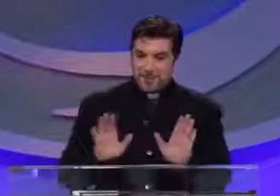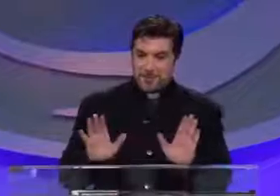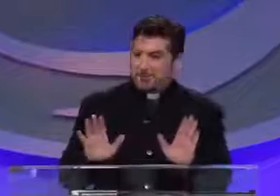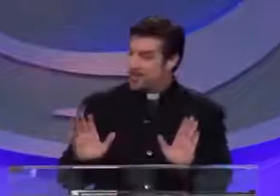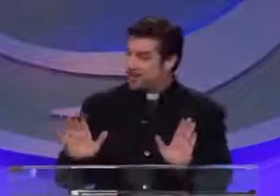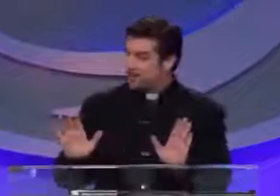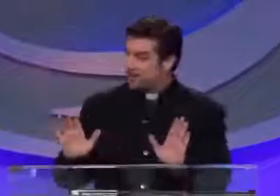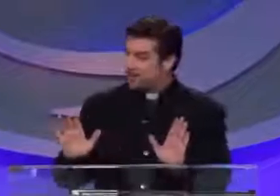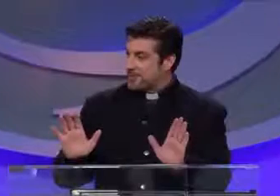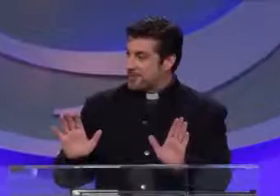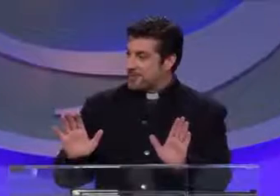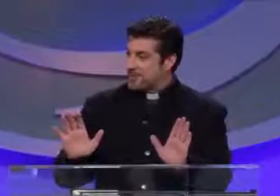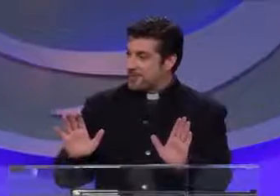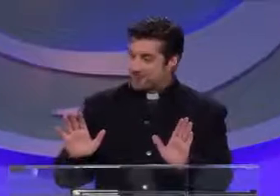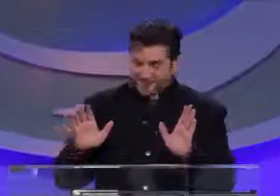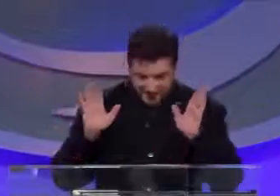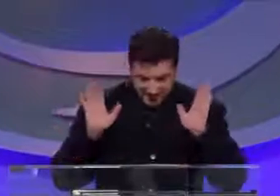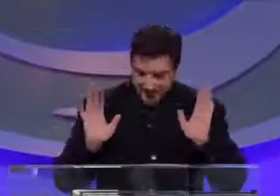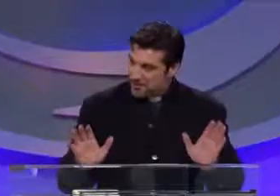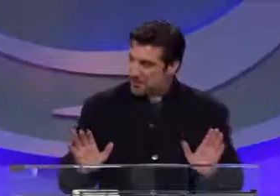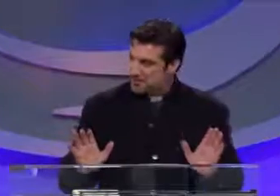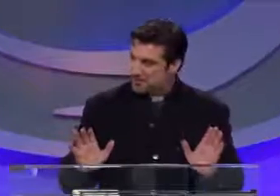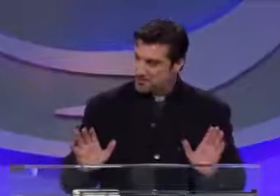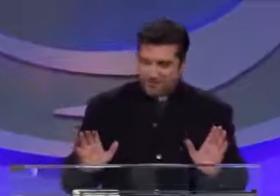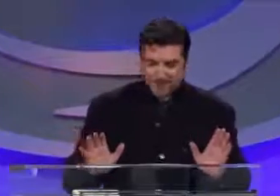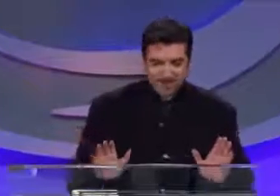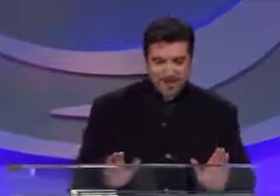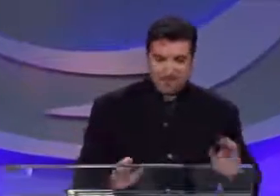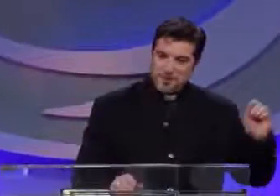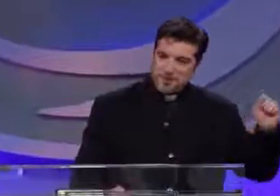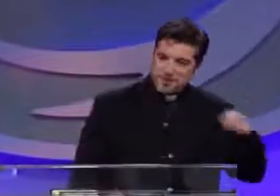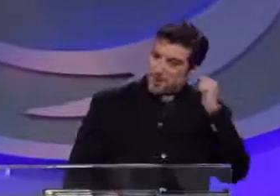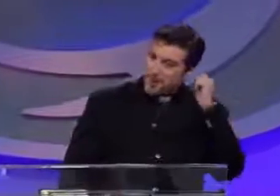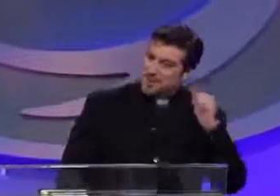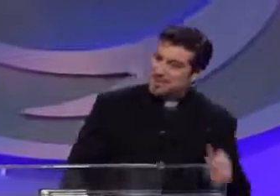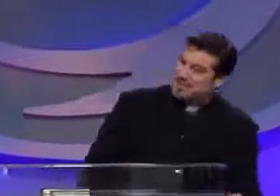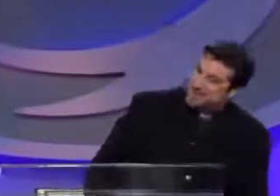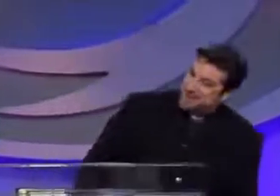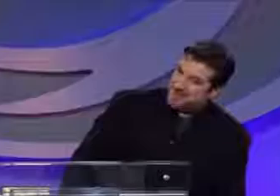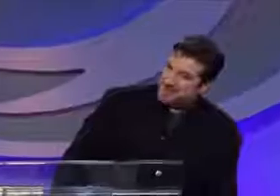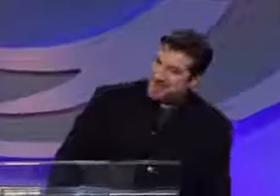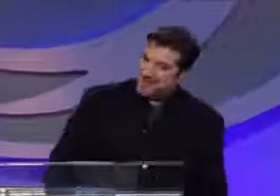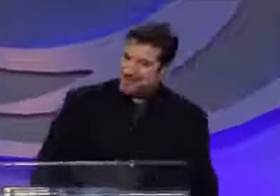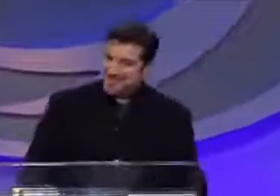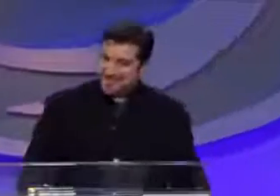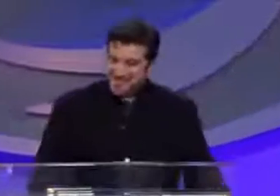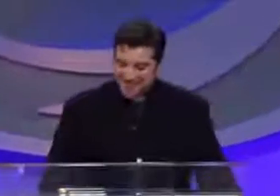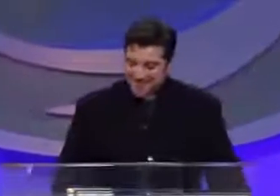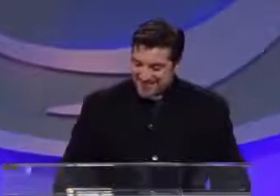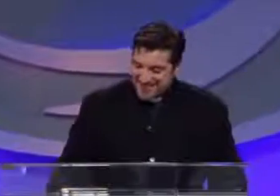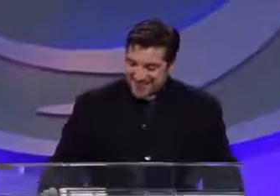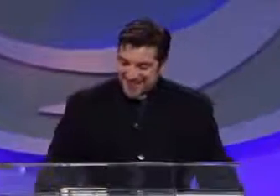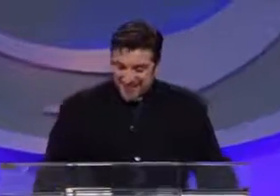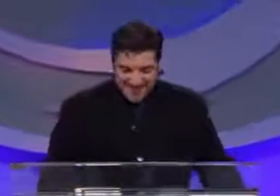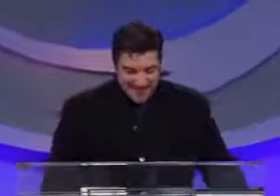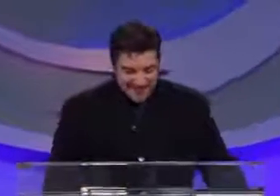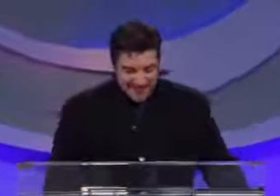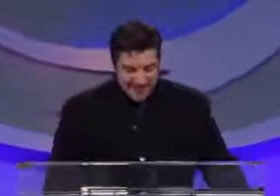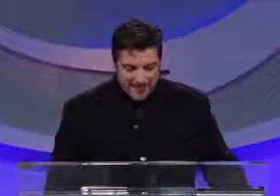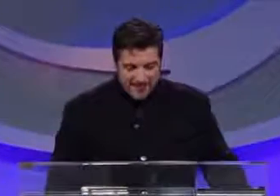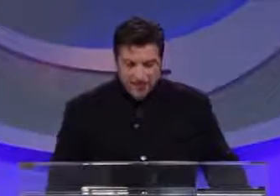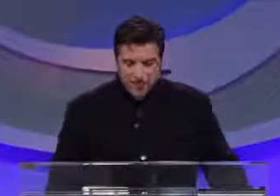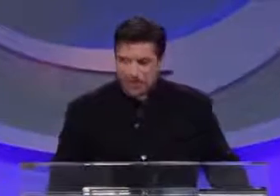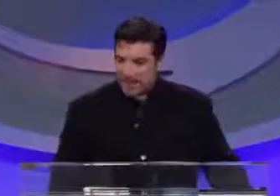And this is, I'm not making this up. This is how it was. Emmy was at the door listening to the conversation.